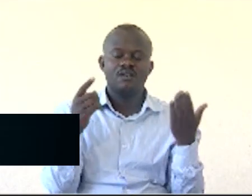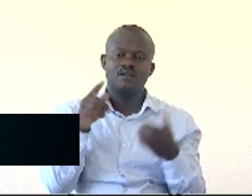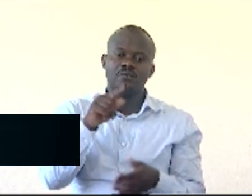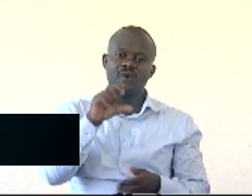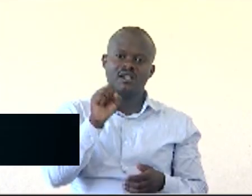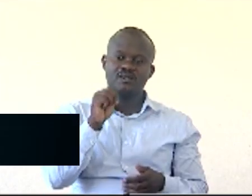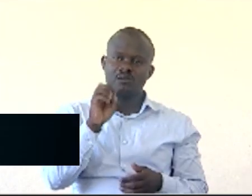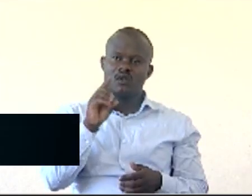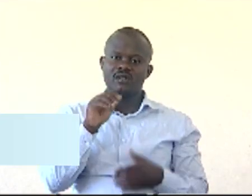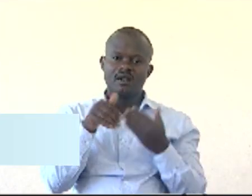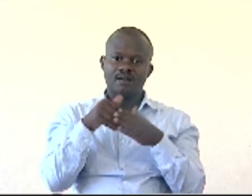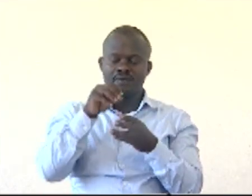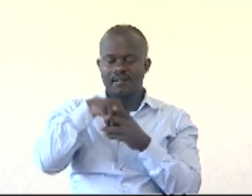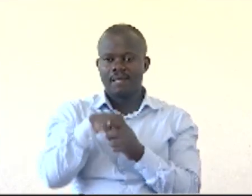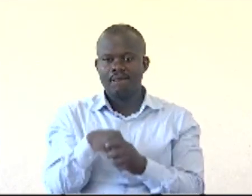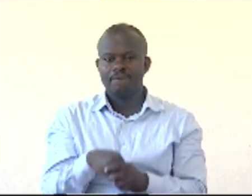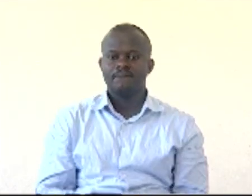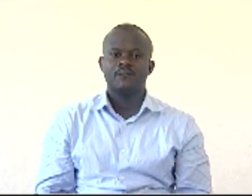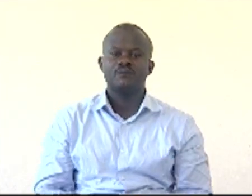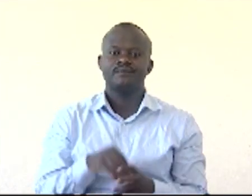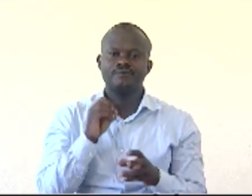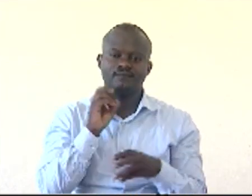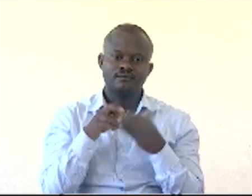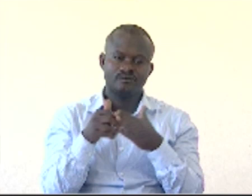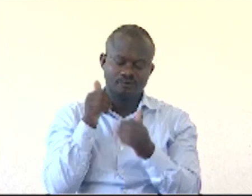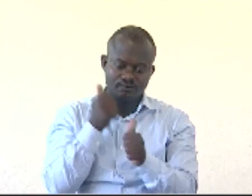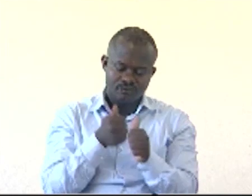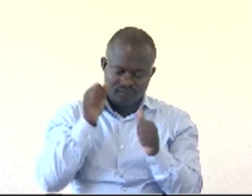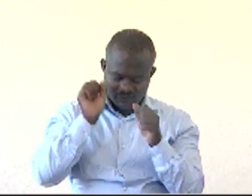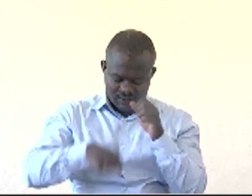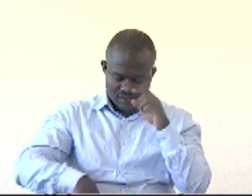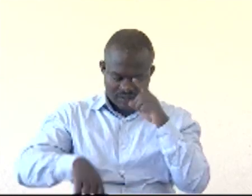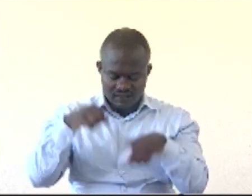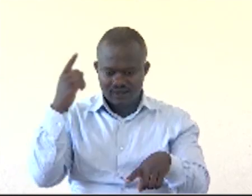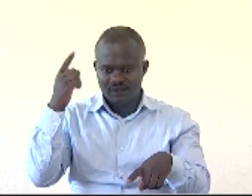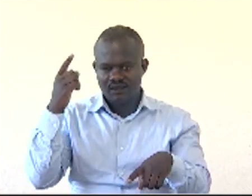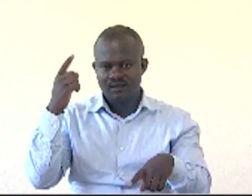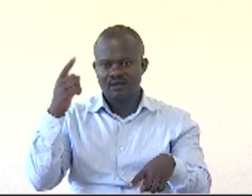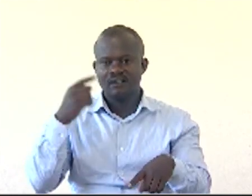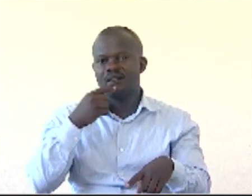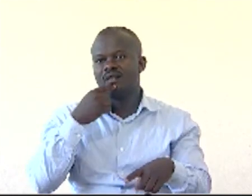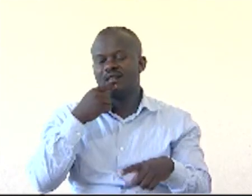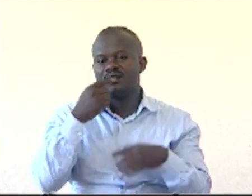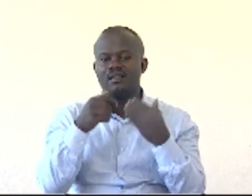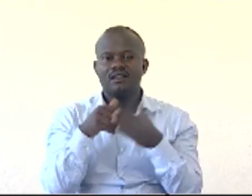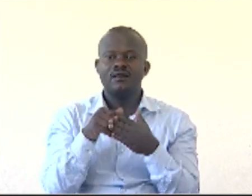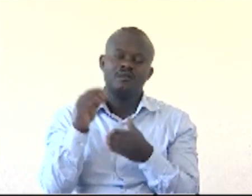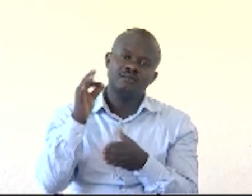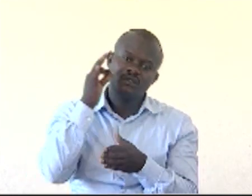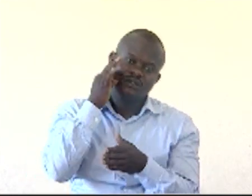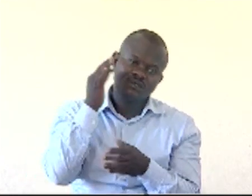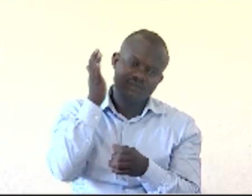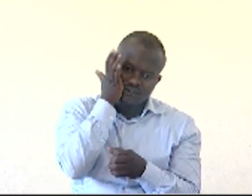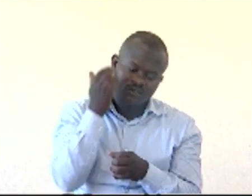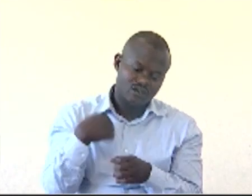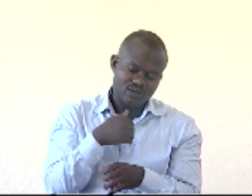Plasmodium parasites or which can kill the mosquitoes we